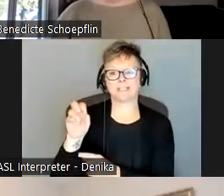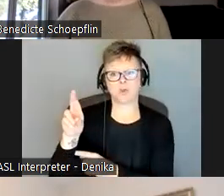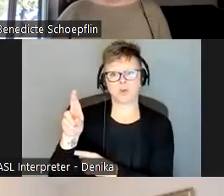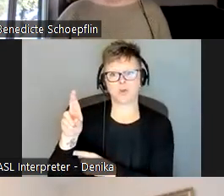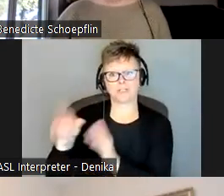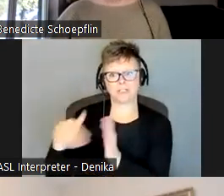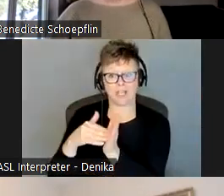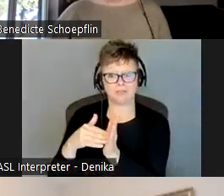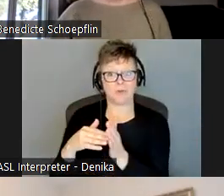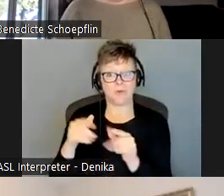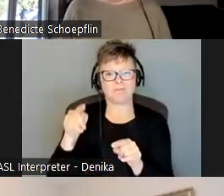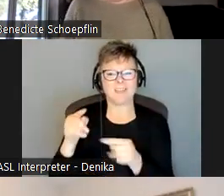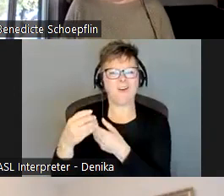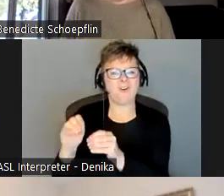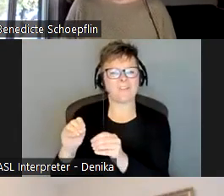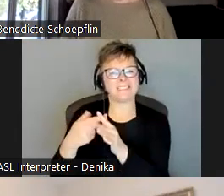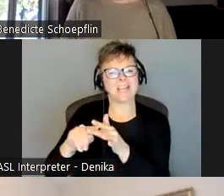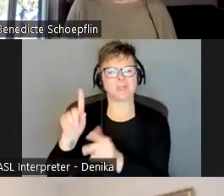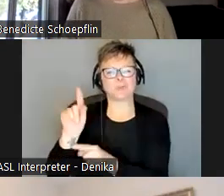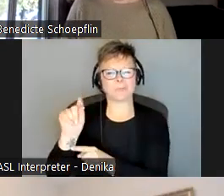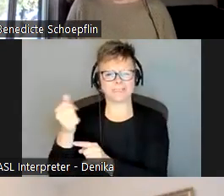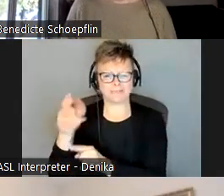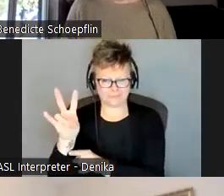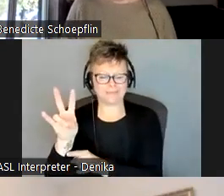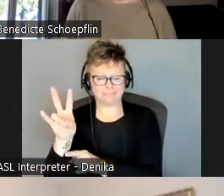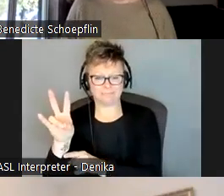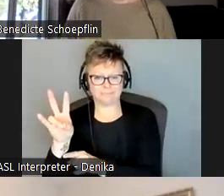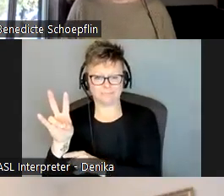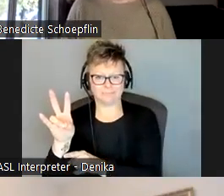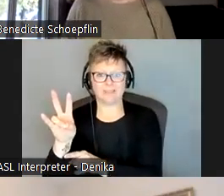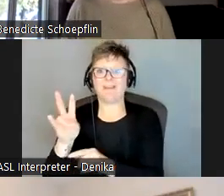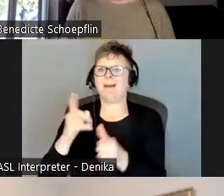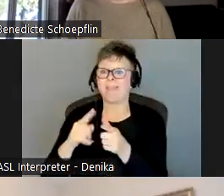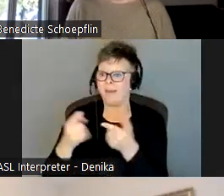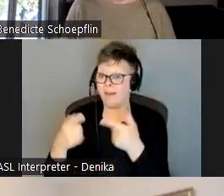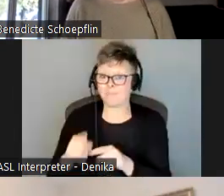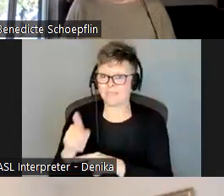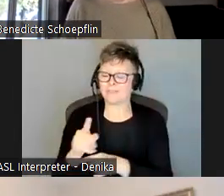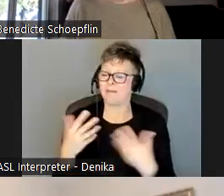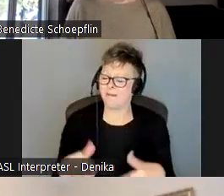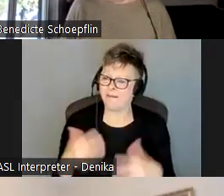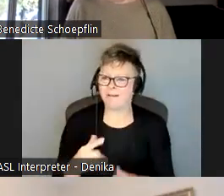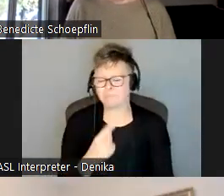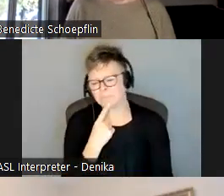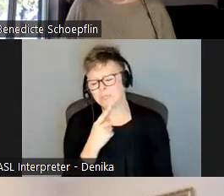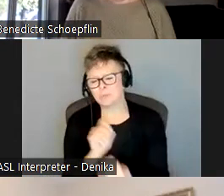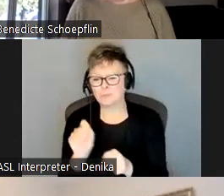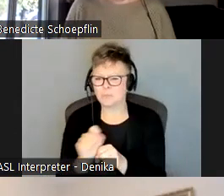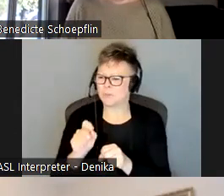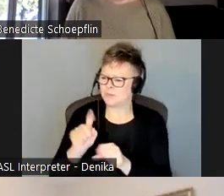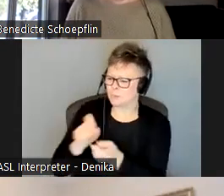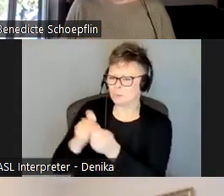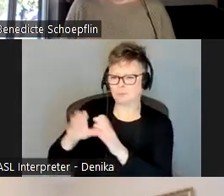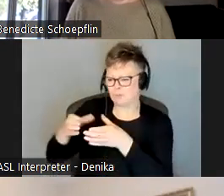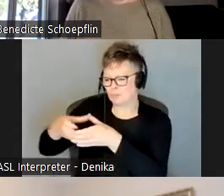Information Office starting in 2017. She then missed working with the vulnerable population and applied to be the